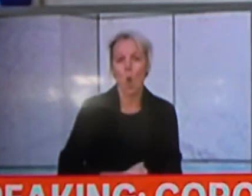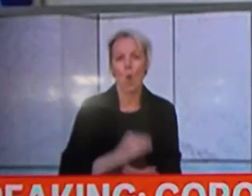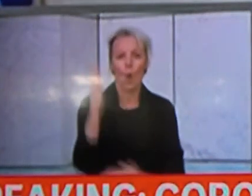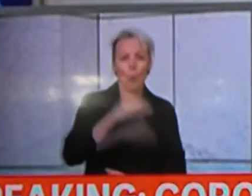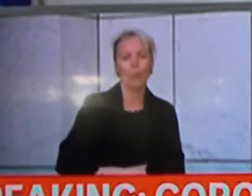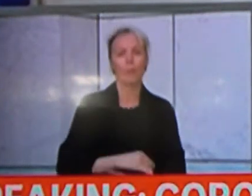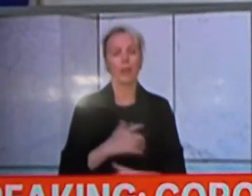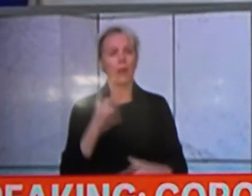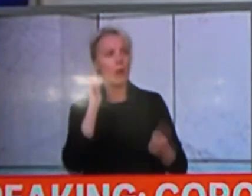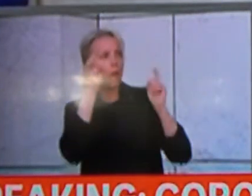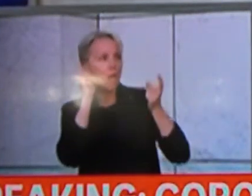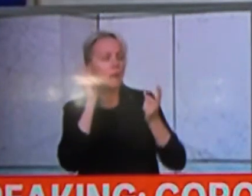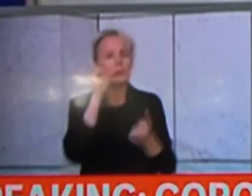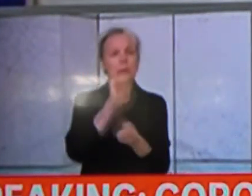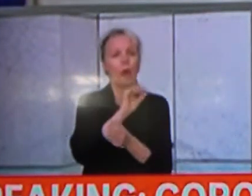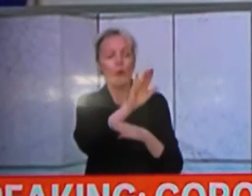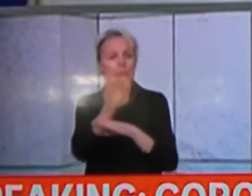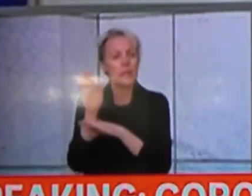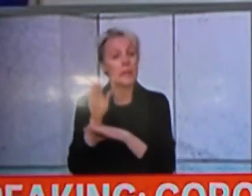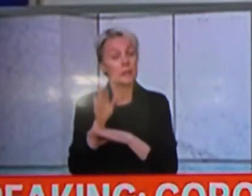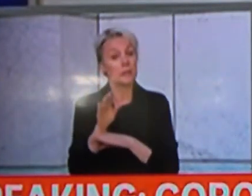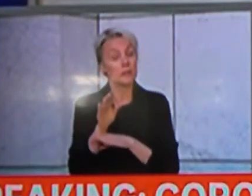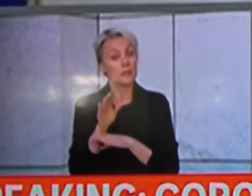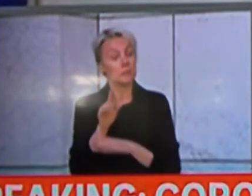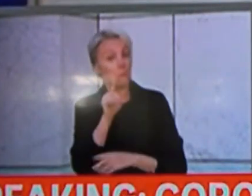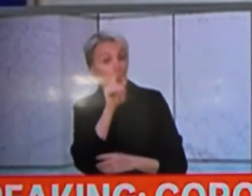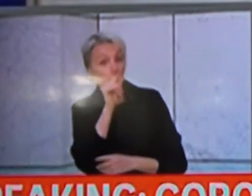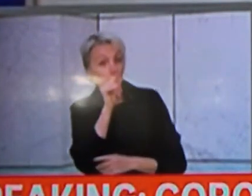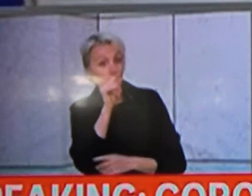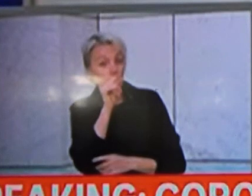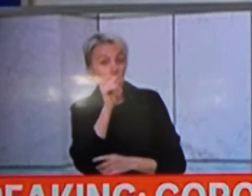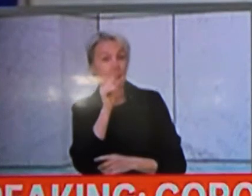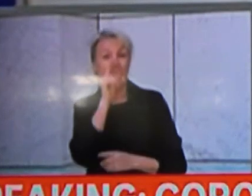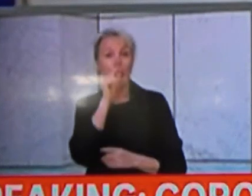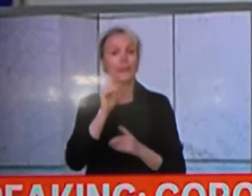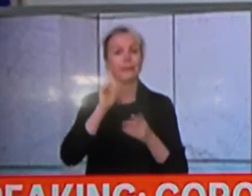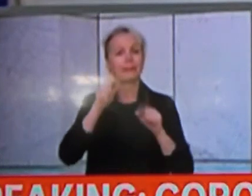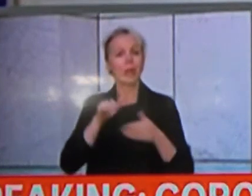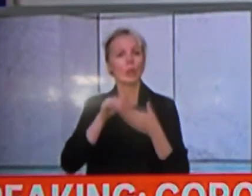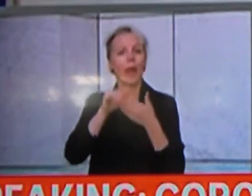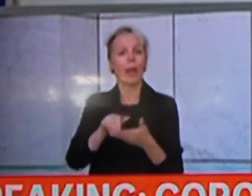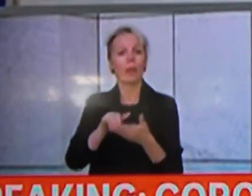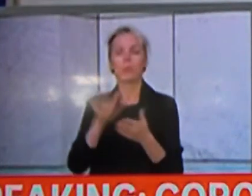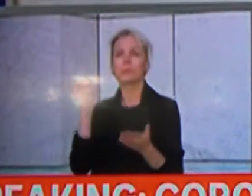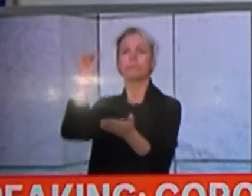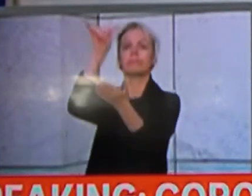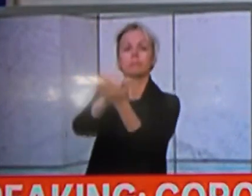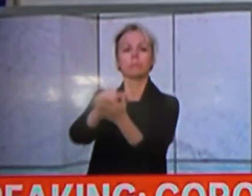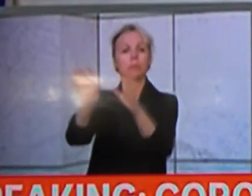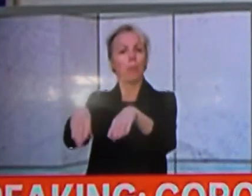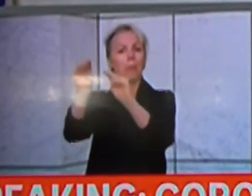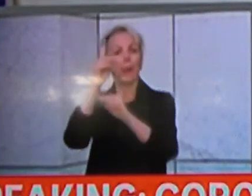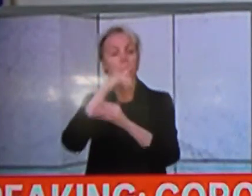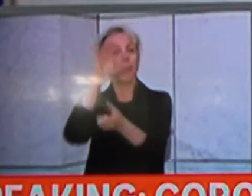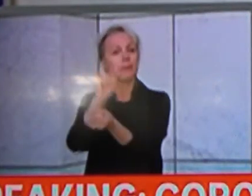to family and friends. Could you see a scenario where we might see some more repatriation flights? And also, could you maybe